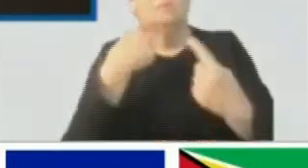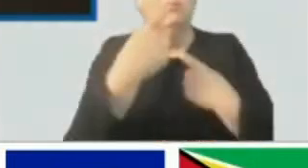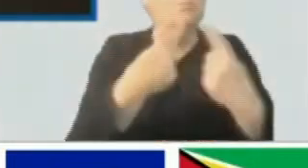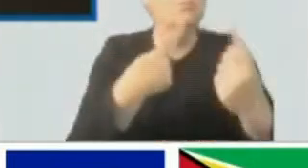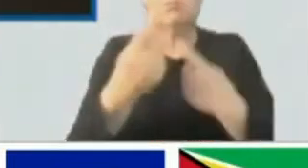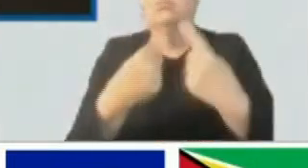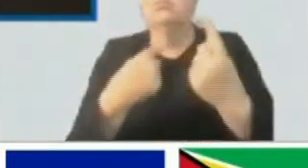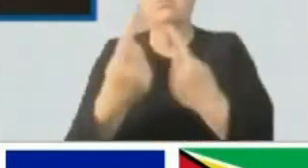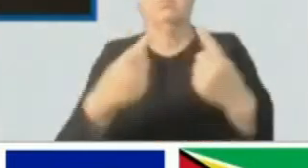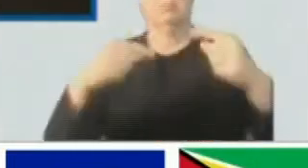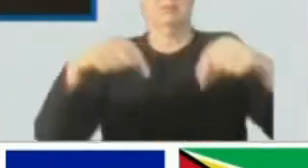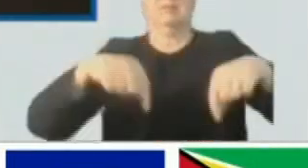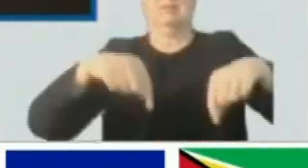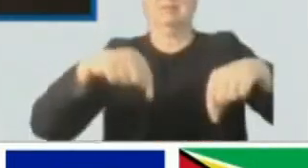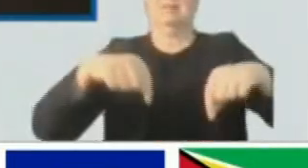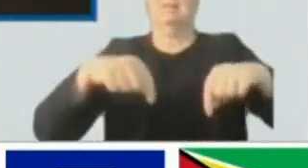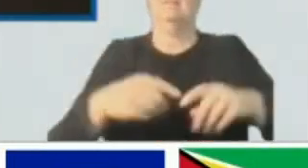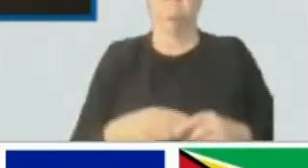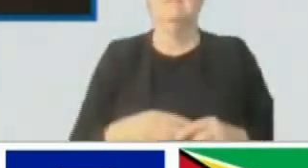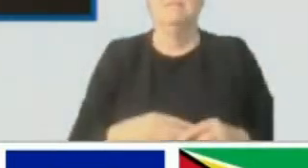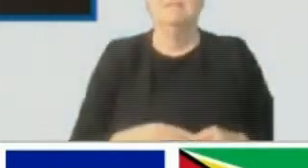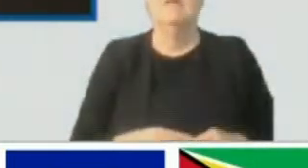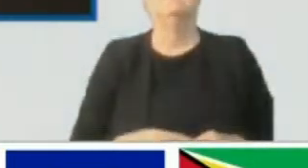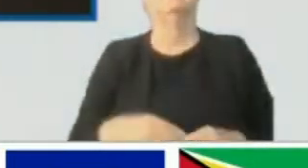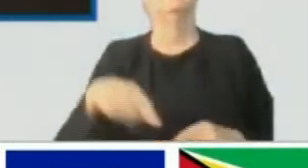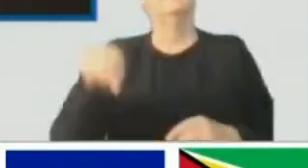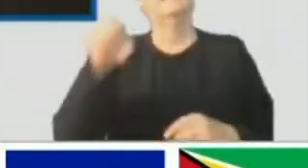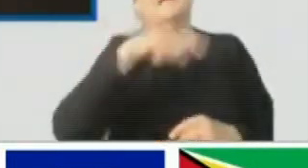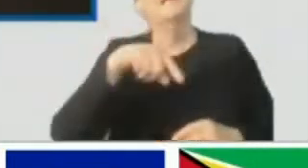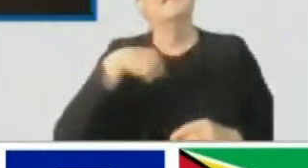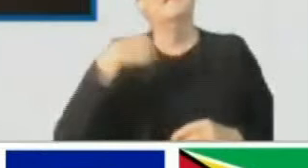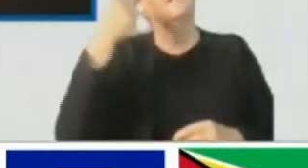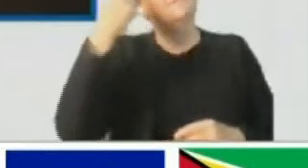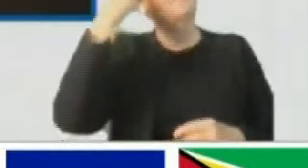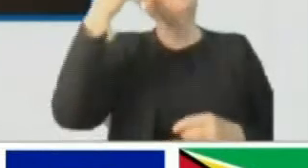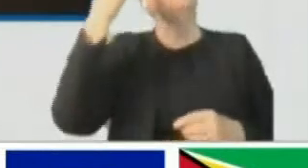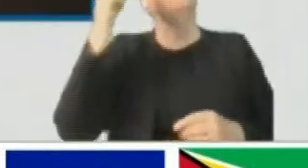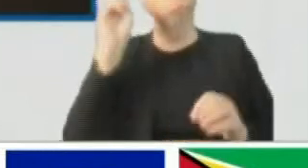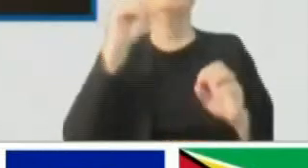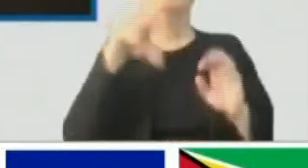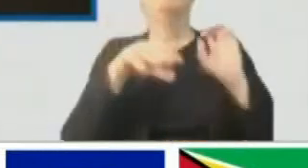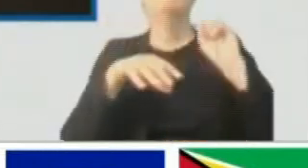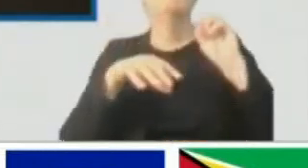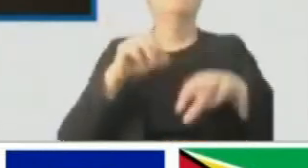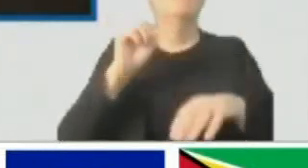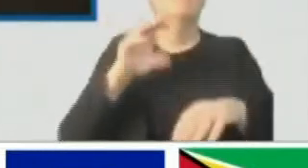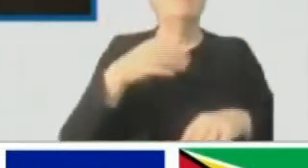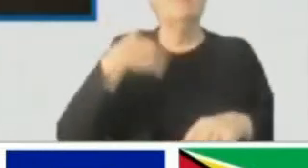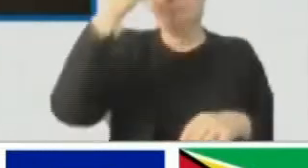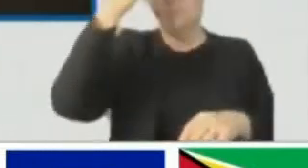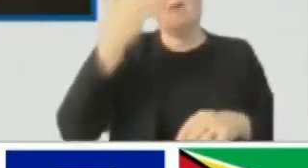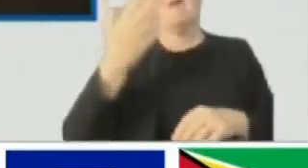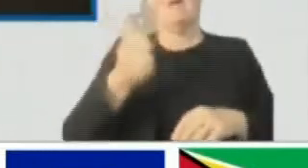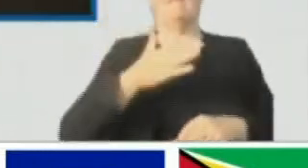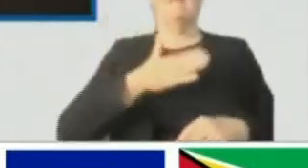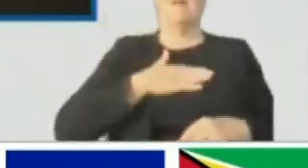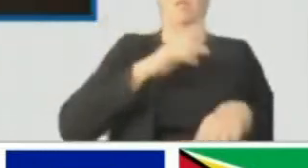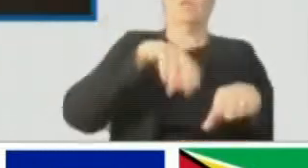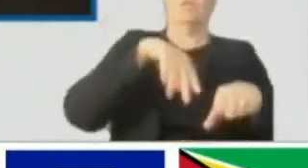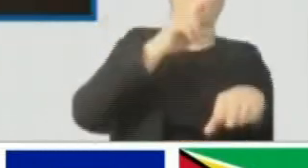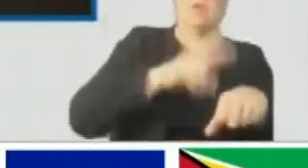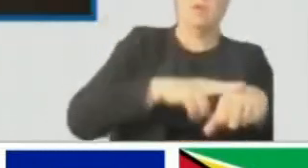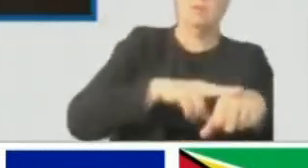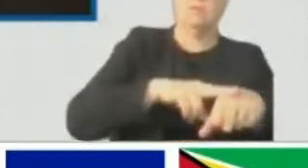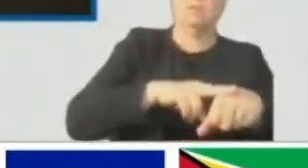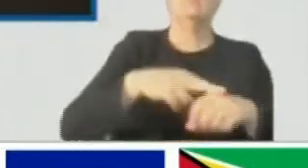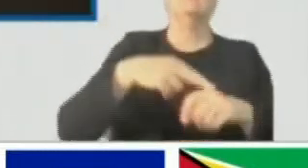reflect our national and regional challenges, issues, and priorities. It will produce through